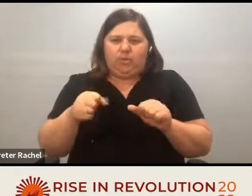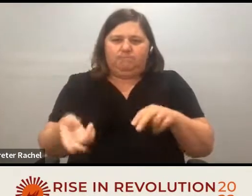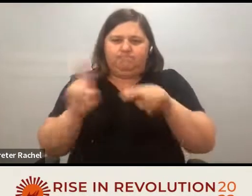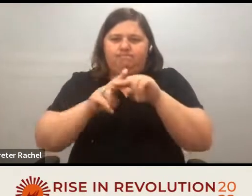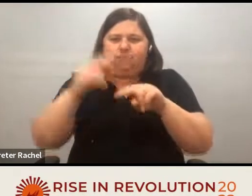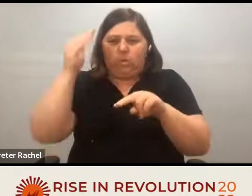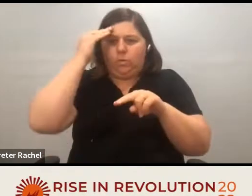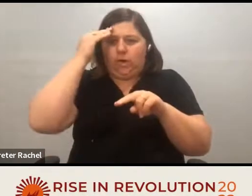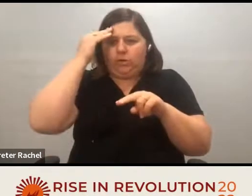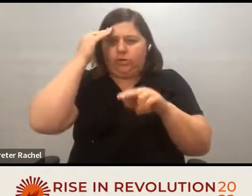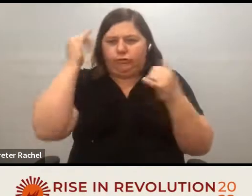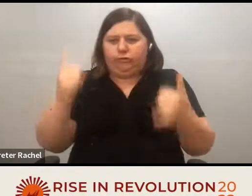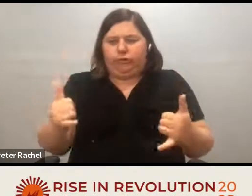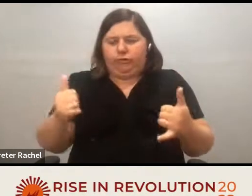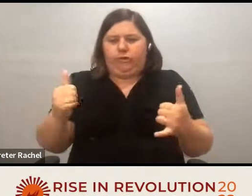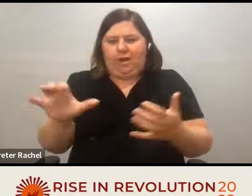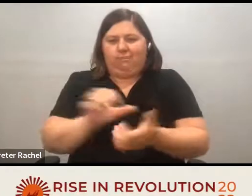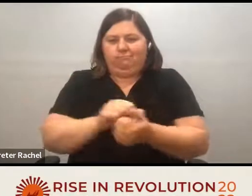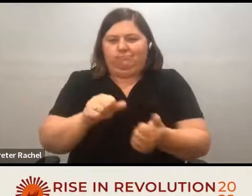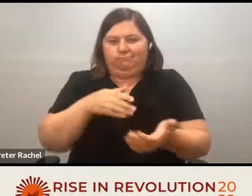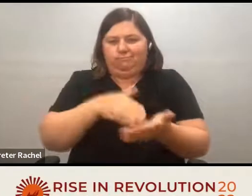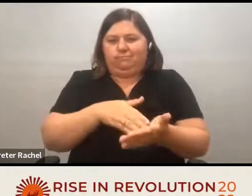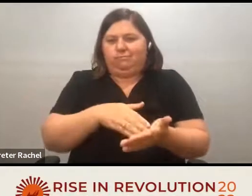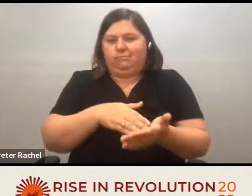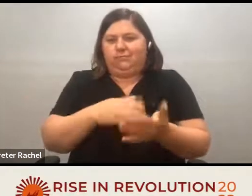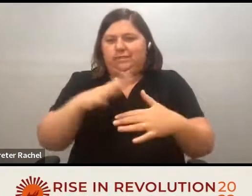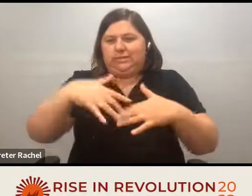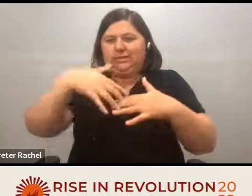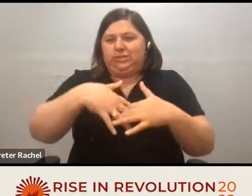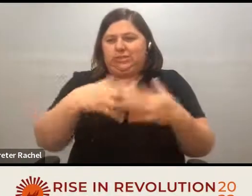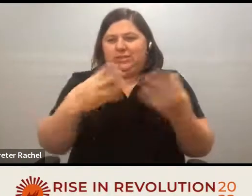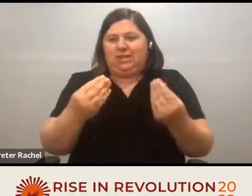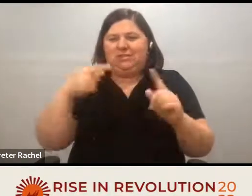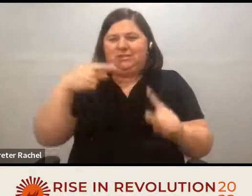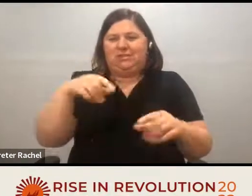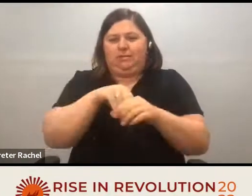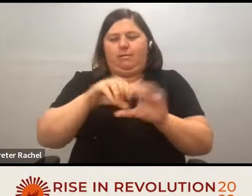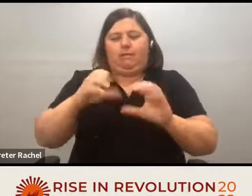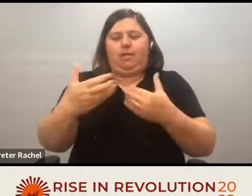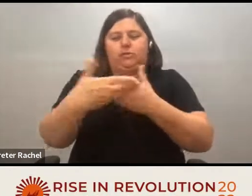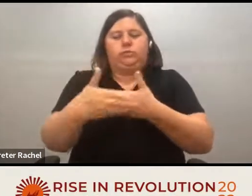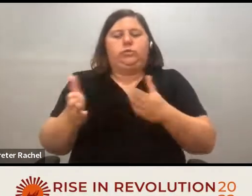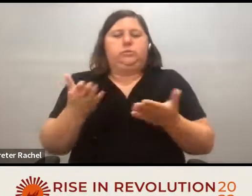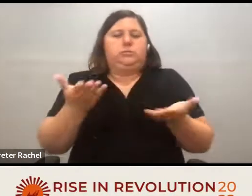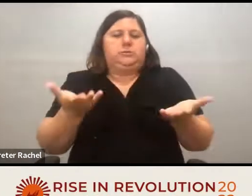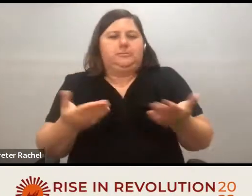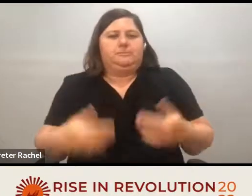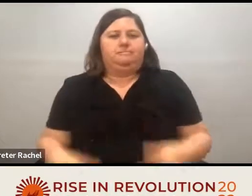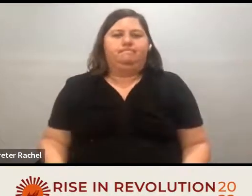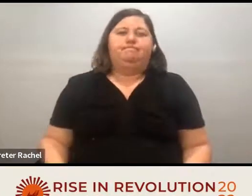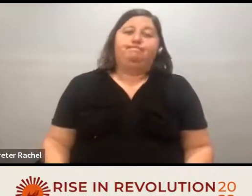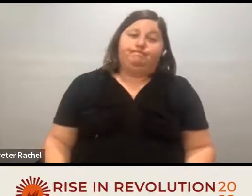on Indigenous land, and more specifically in our classrooms?